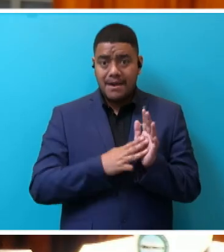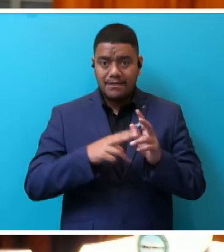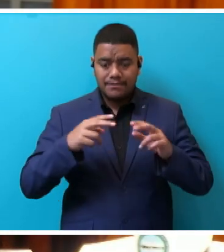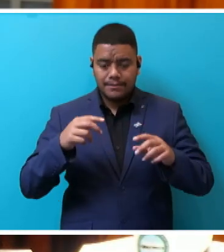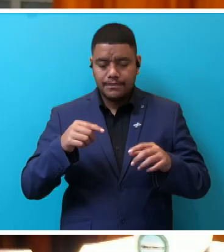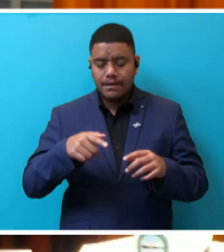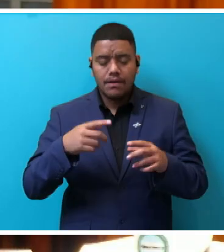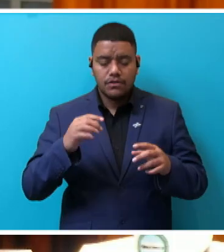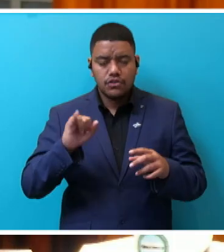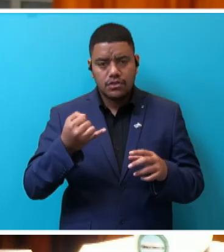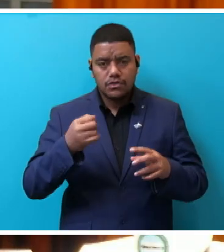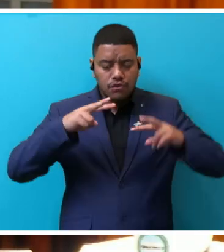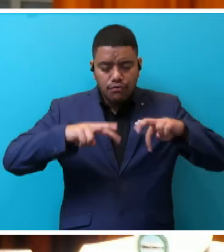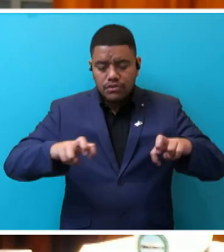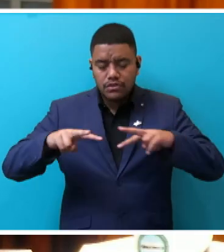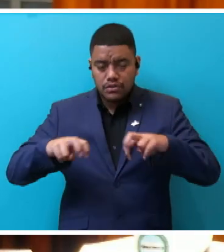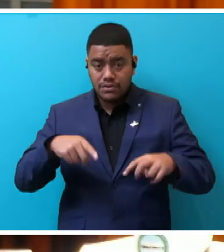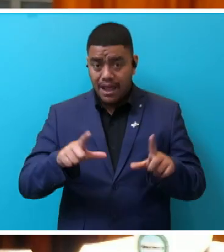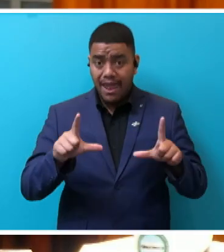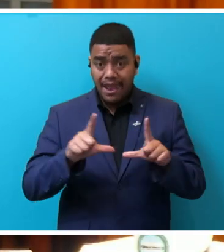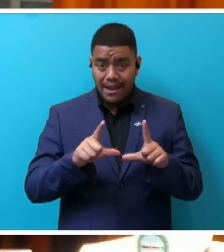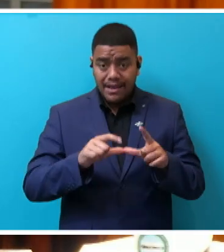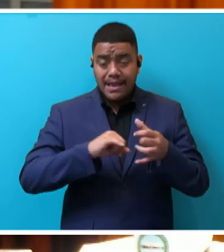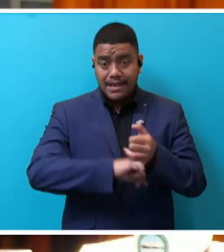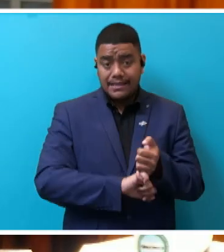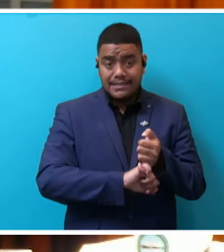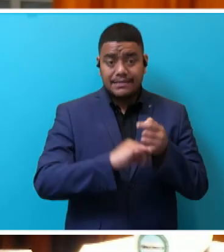Mr. Speaker, this license, or the SPL, was